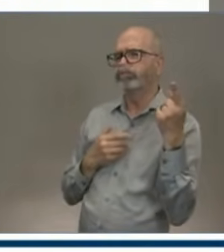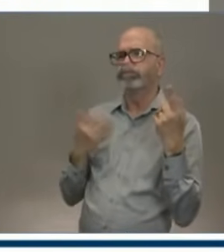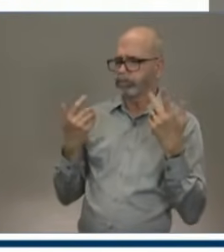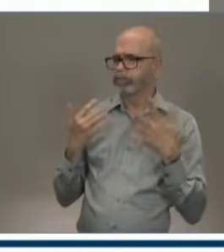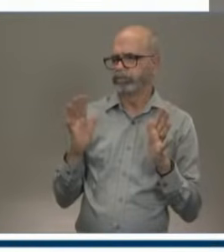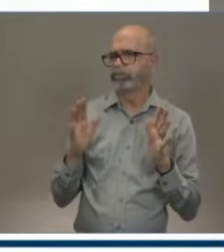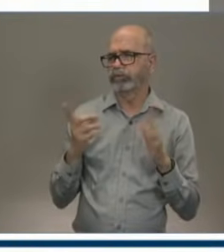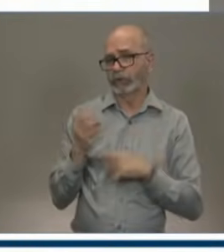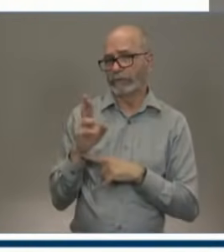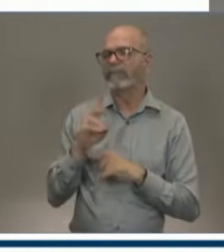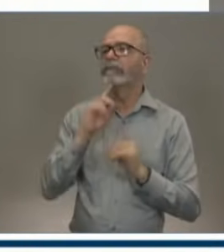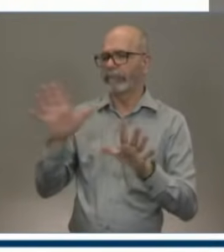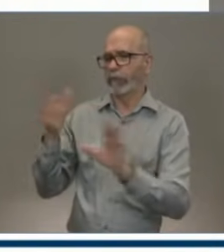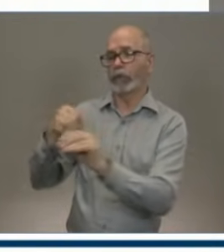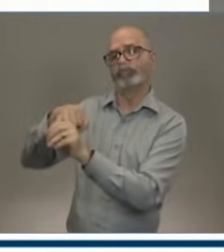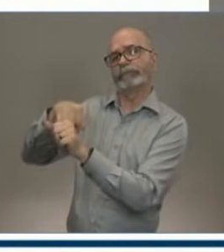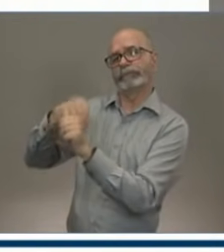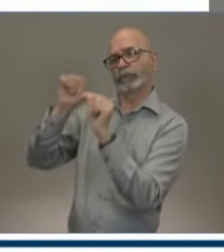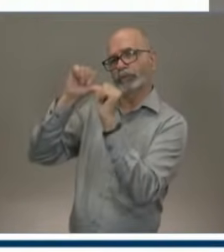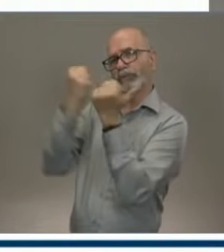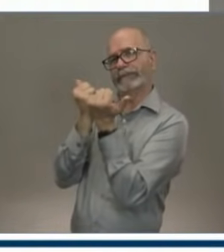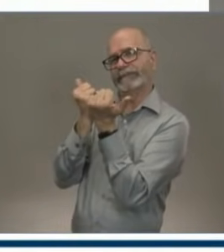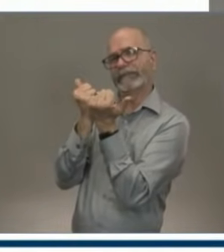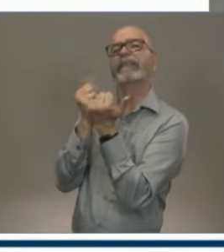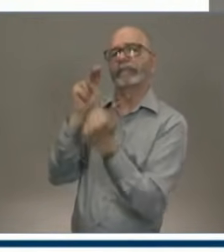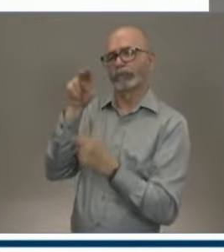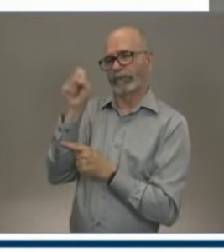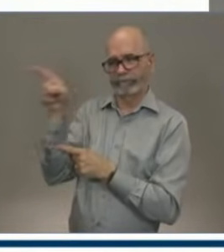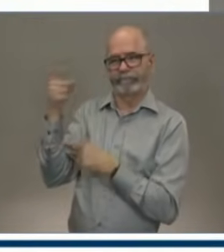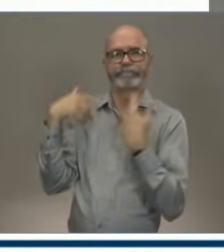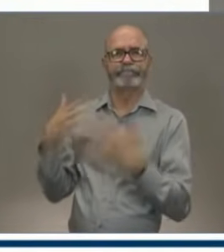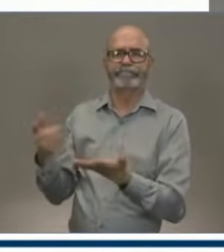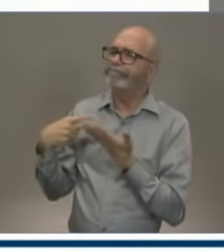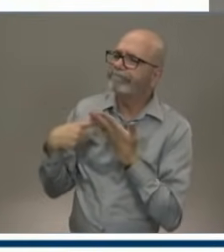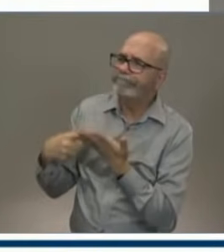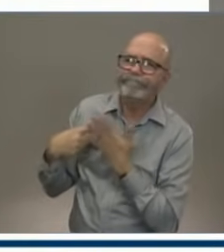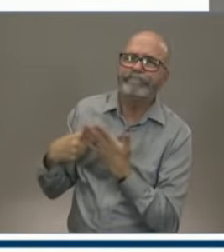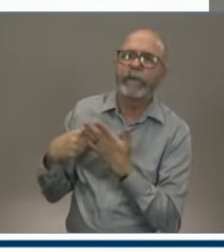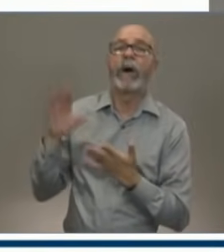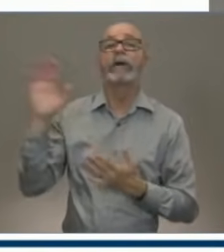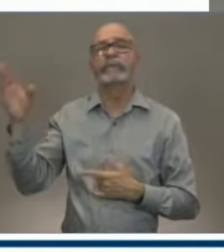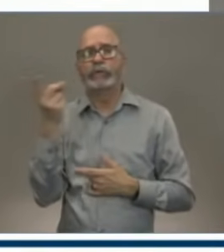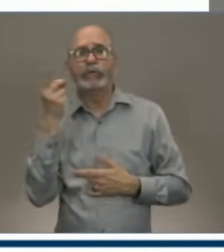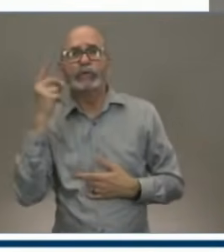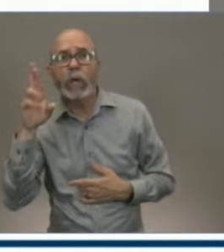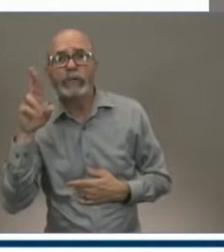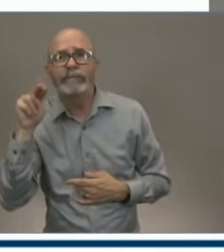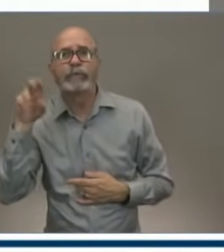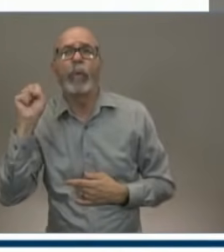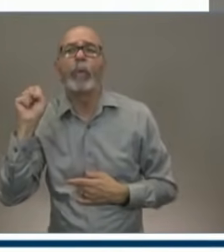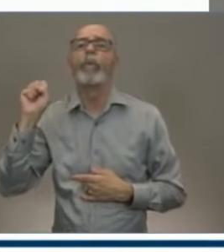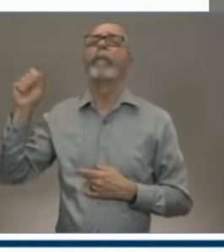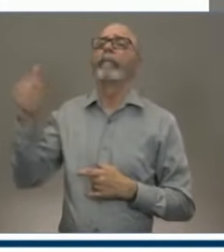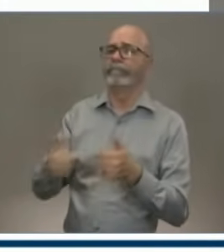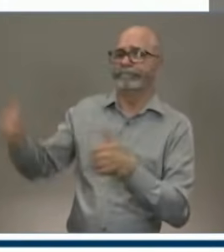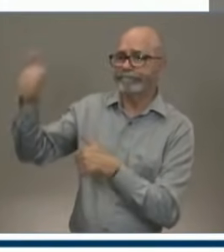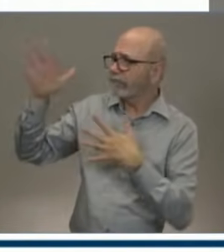Scotia, just like we've had conversations with Doctors Nova Scotia. Those are ongoing discussions. We've laid out for